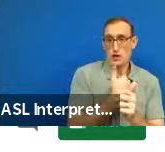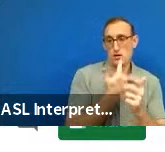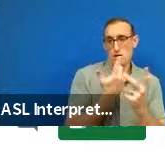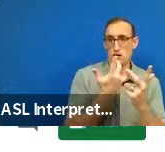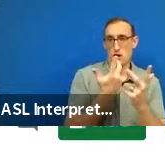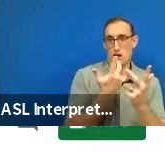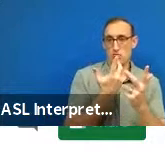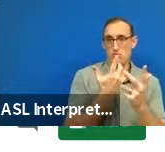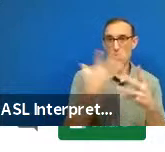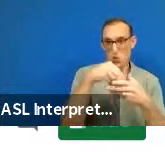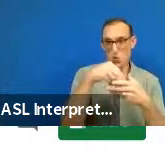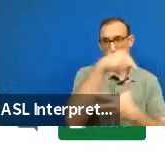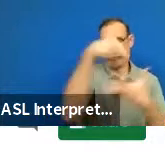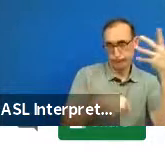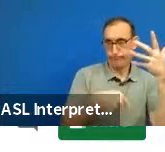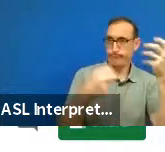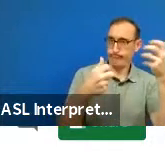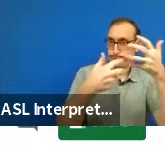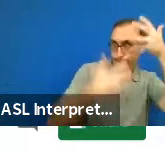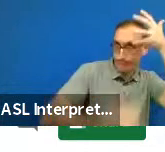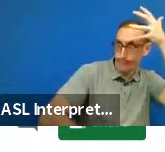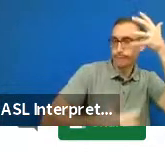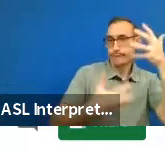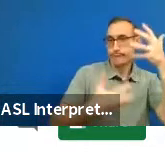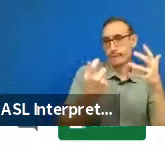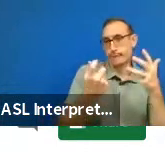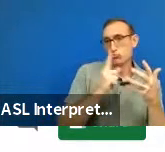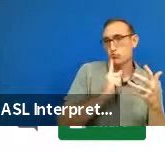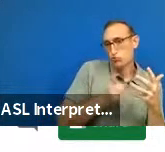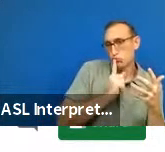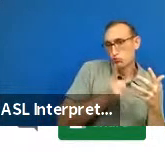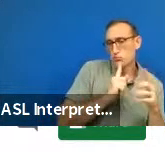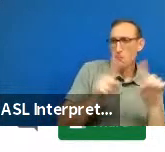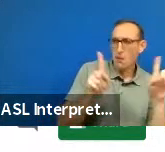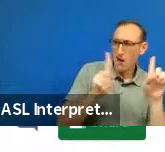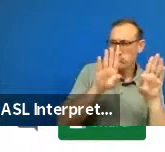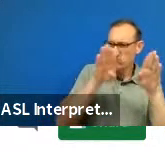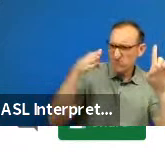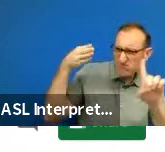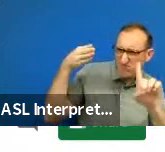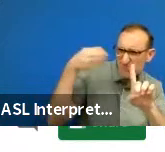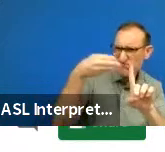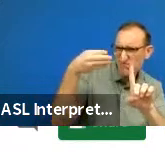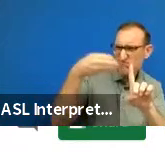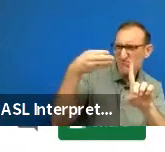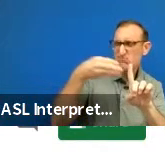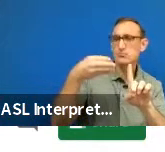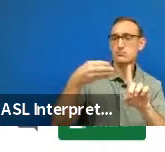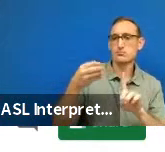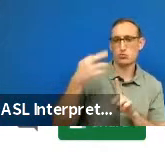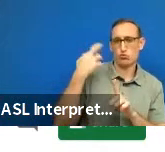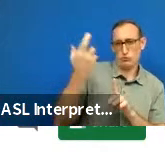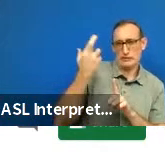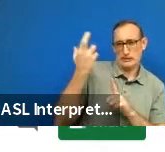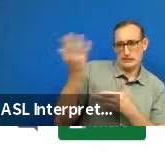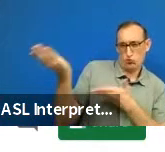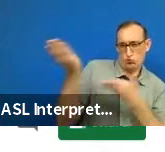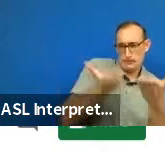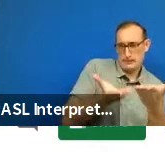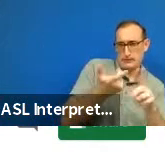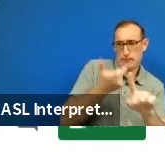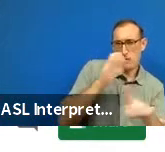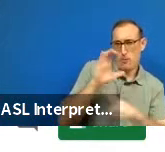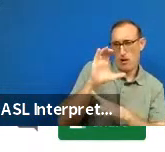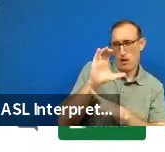to kind of hone in to why this recommendation was being made